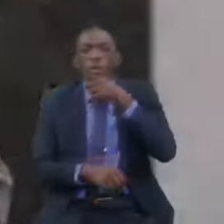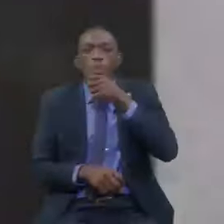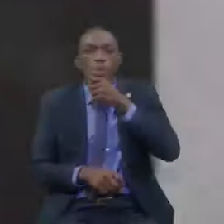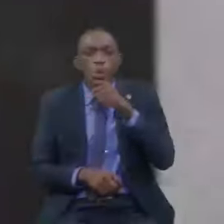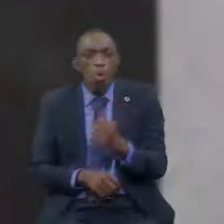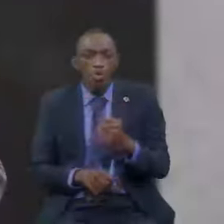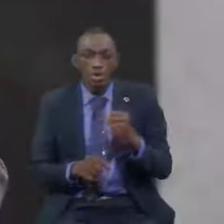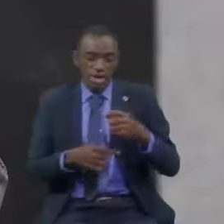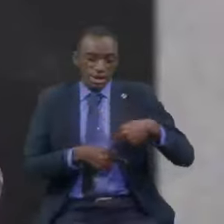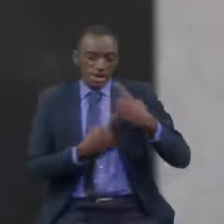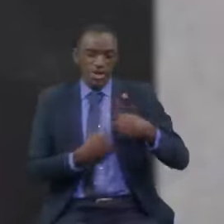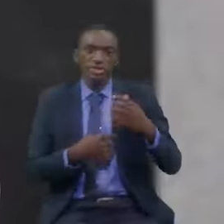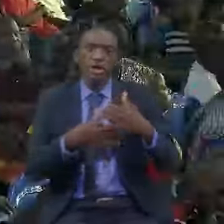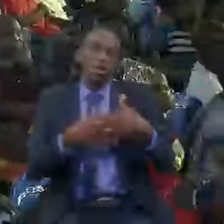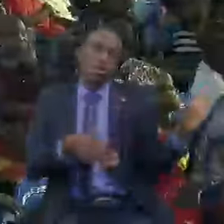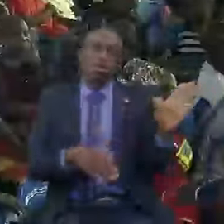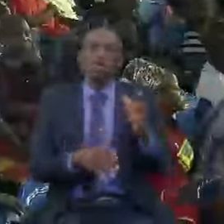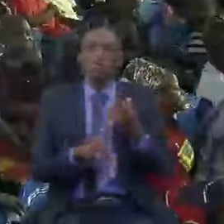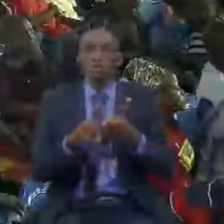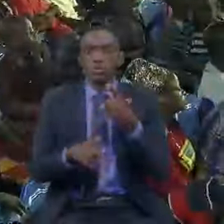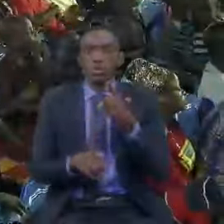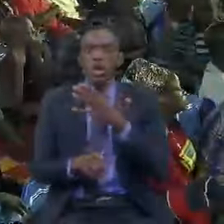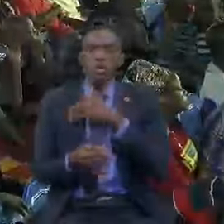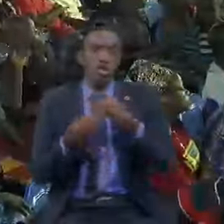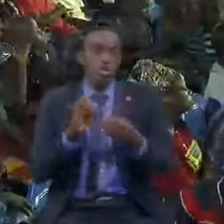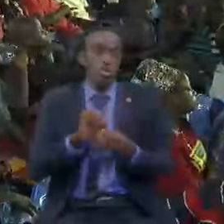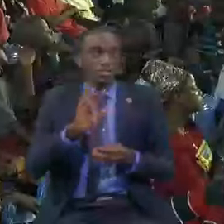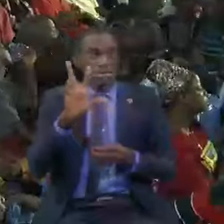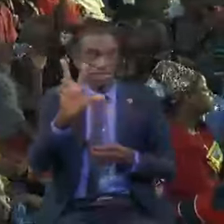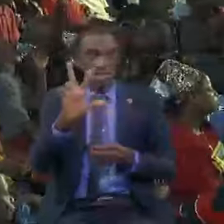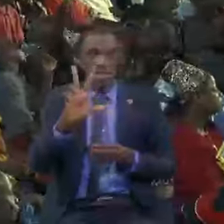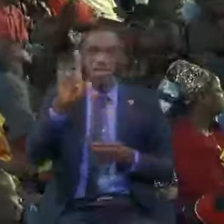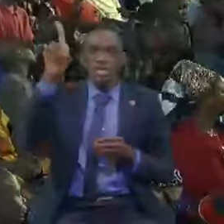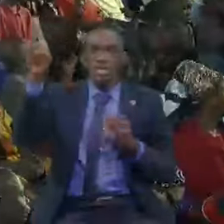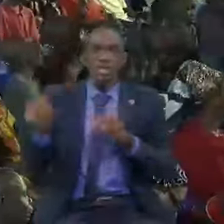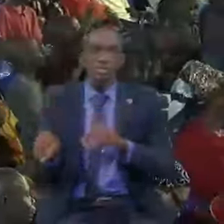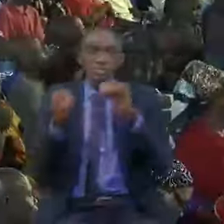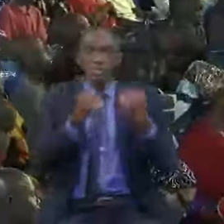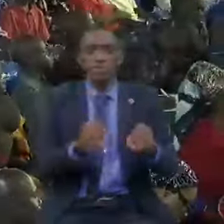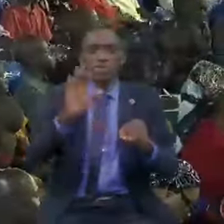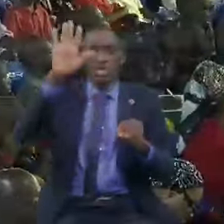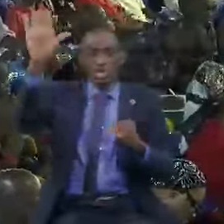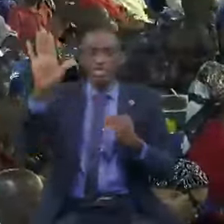from you. Number three, he puts a spirit to direct and to